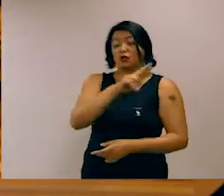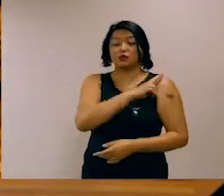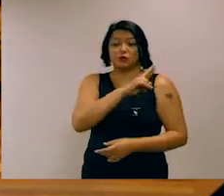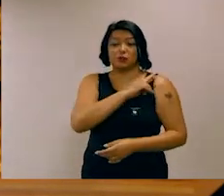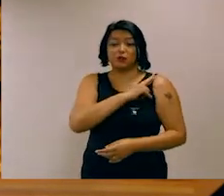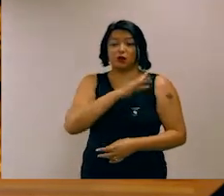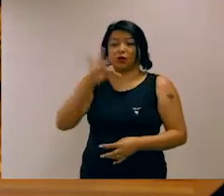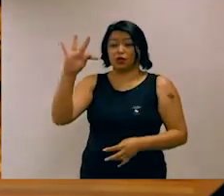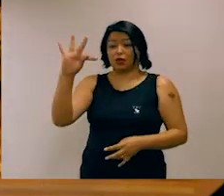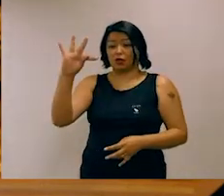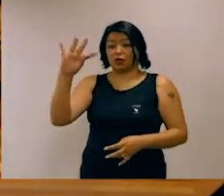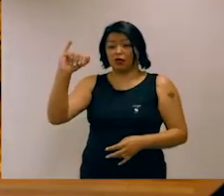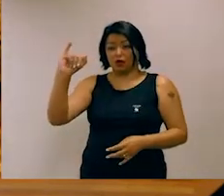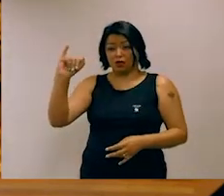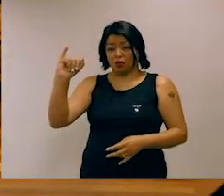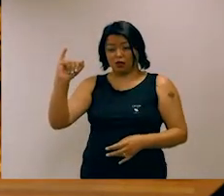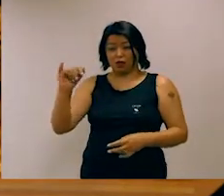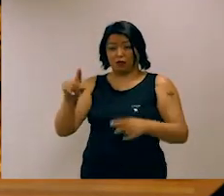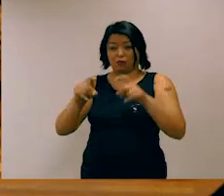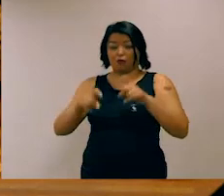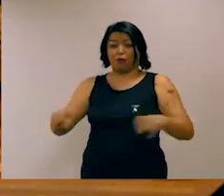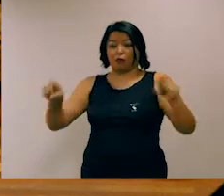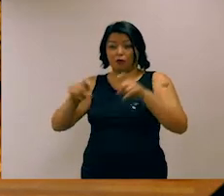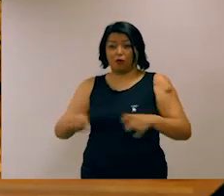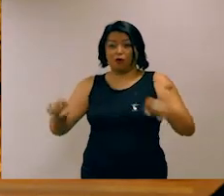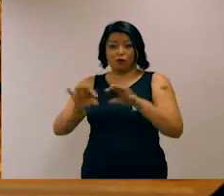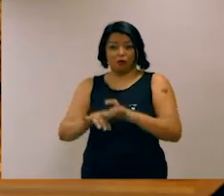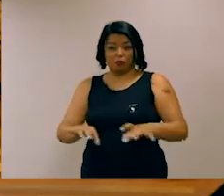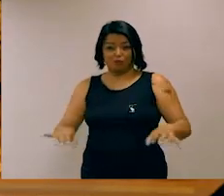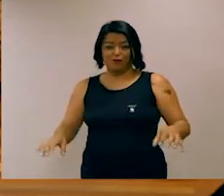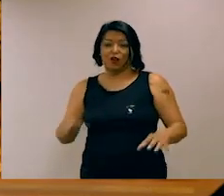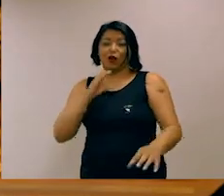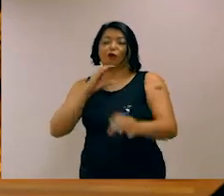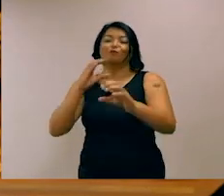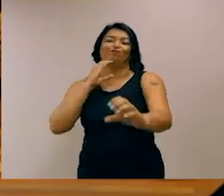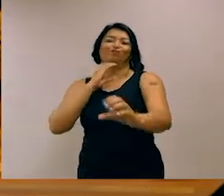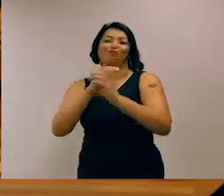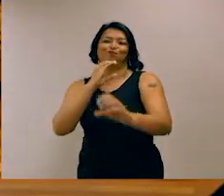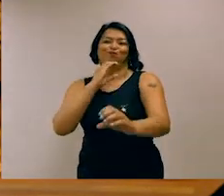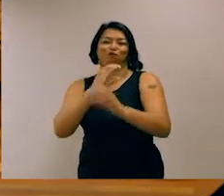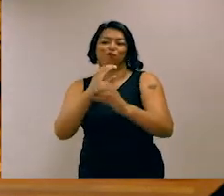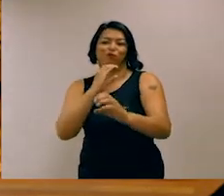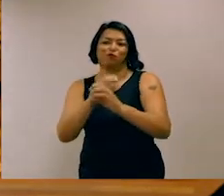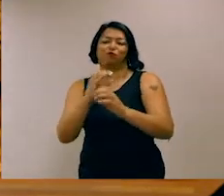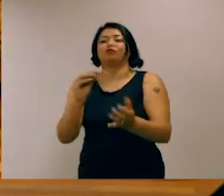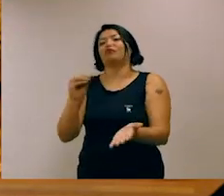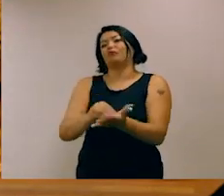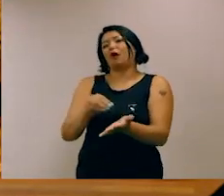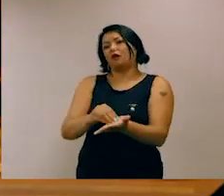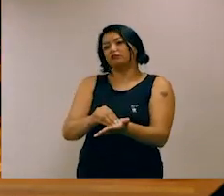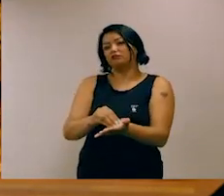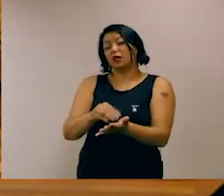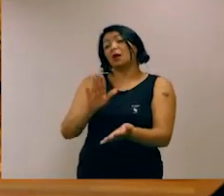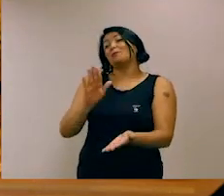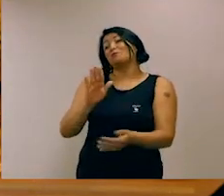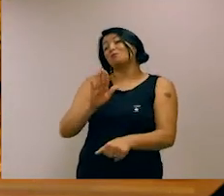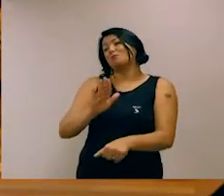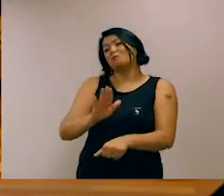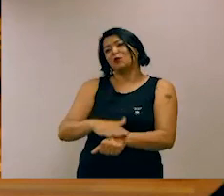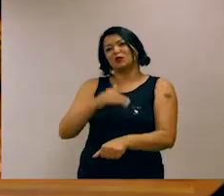will be based on, of course, on friendship, but also on real data and measurement. So this is what we're trying to